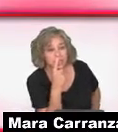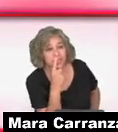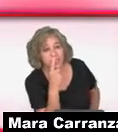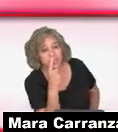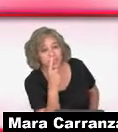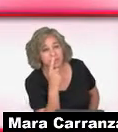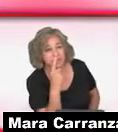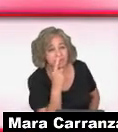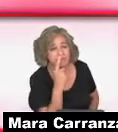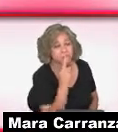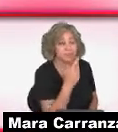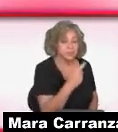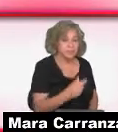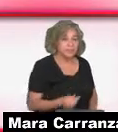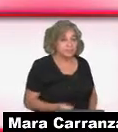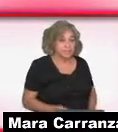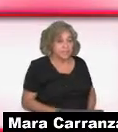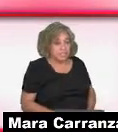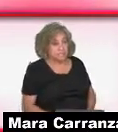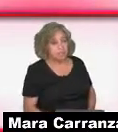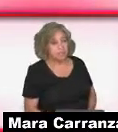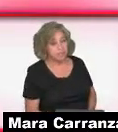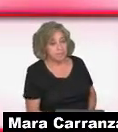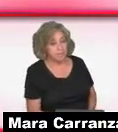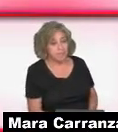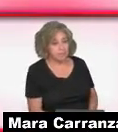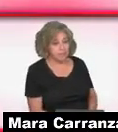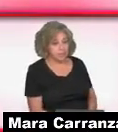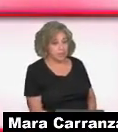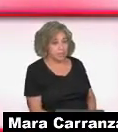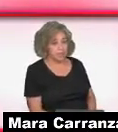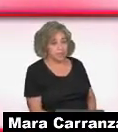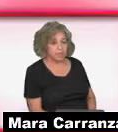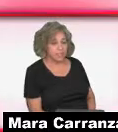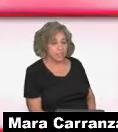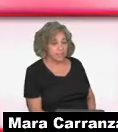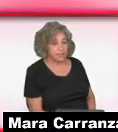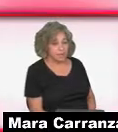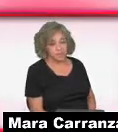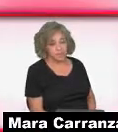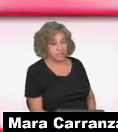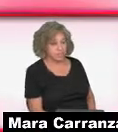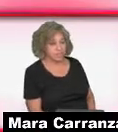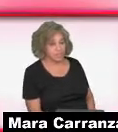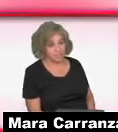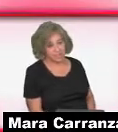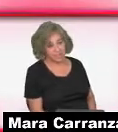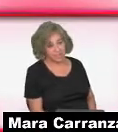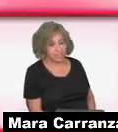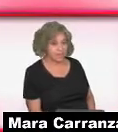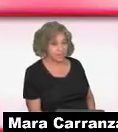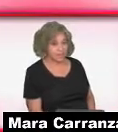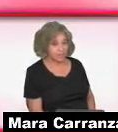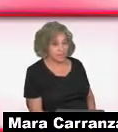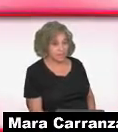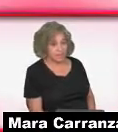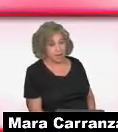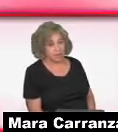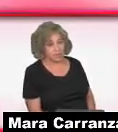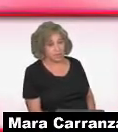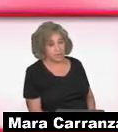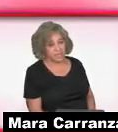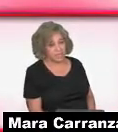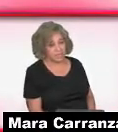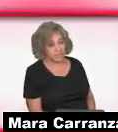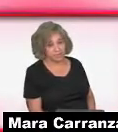about this petition. Algunos elementos, some no sé people, si llegue a miles, hundreds or thousands,